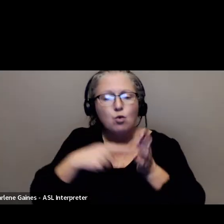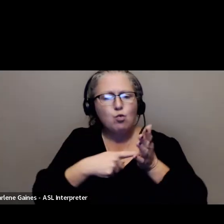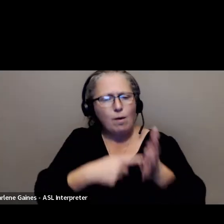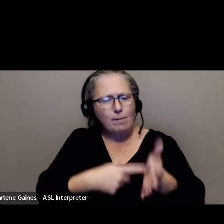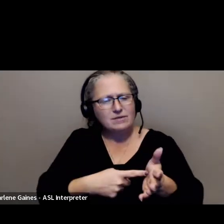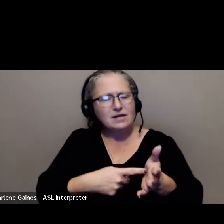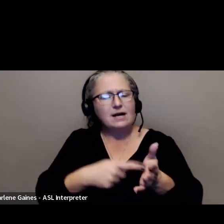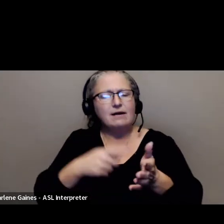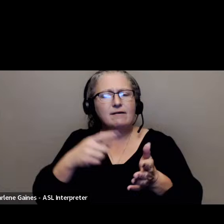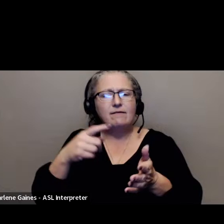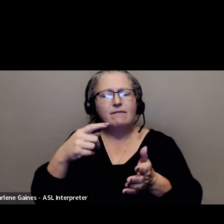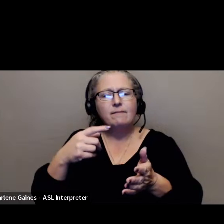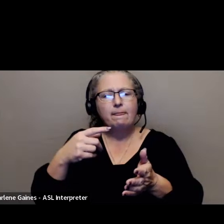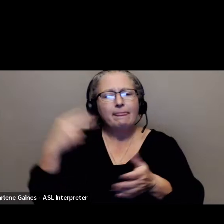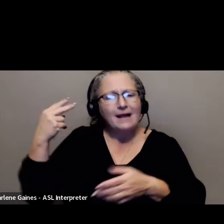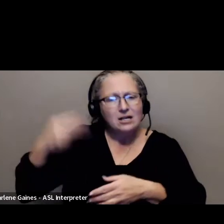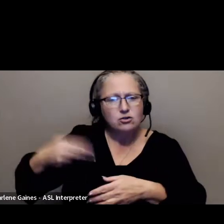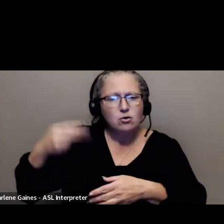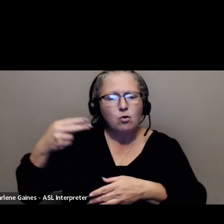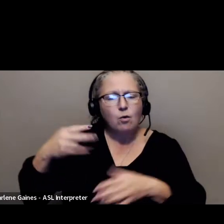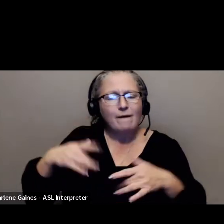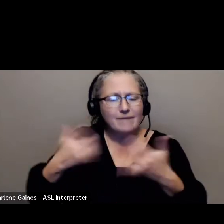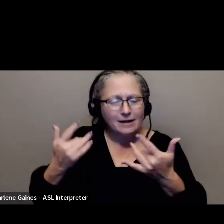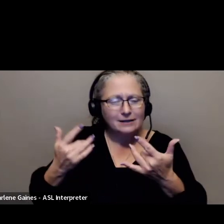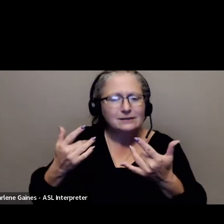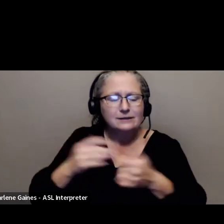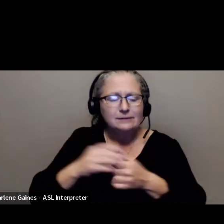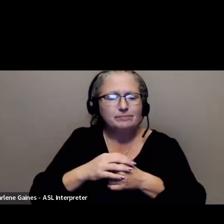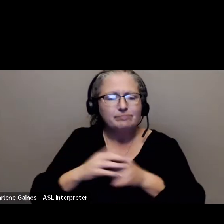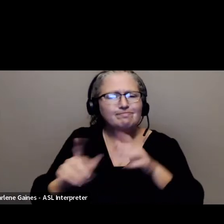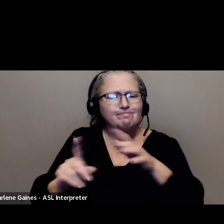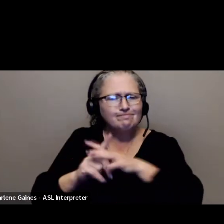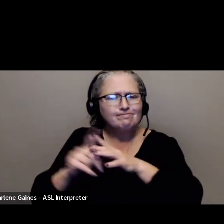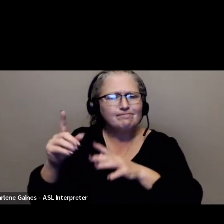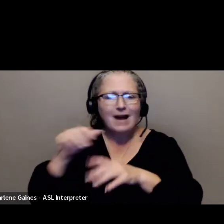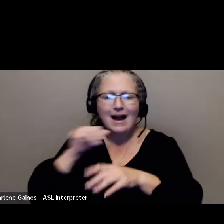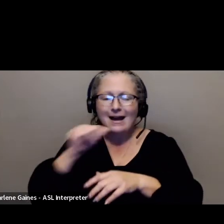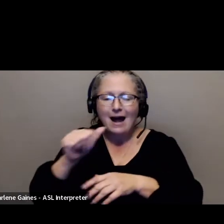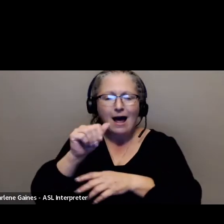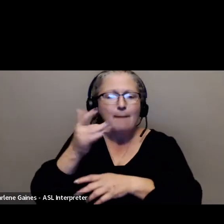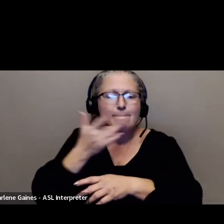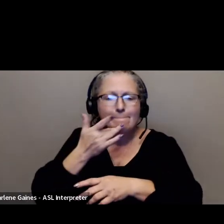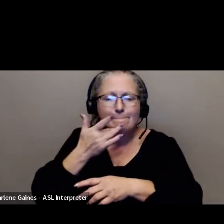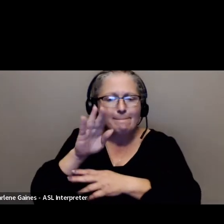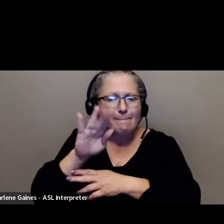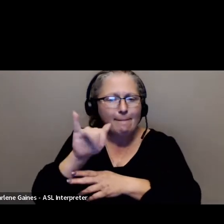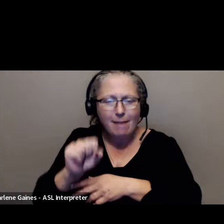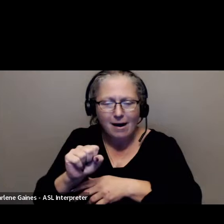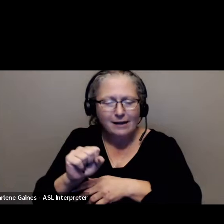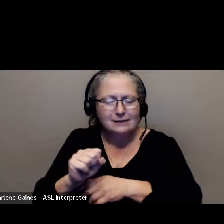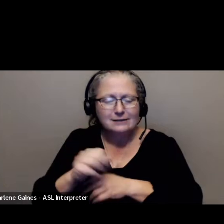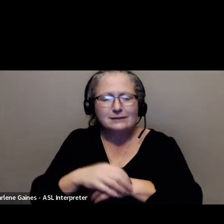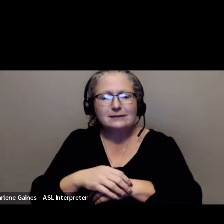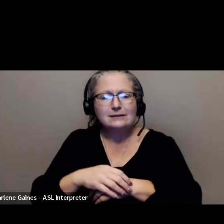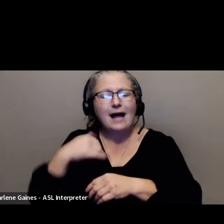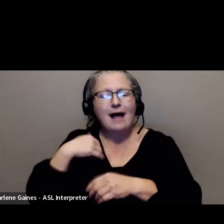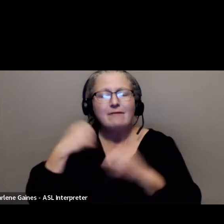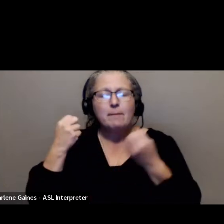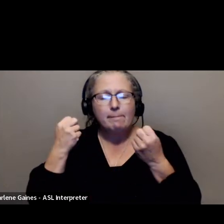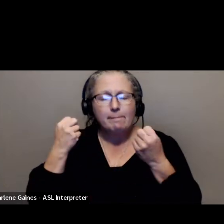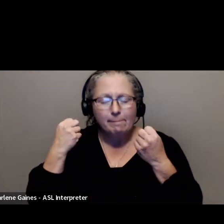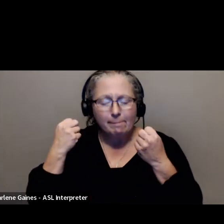representative of historical events, that is not biased, there are many